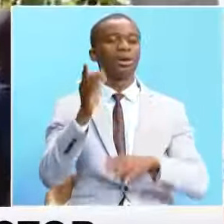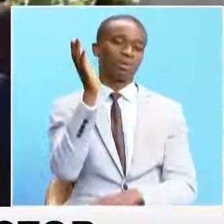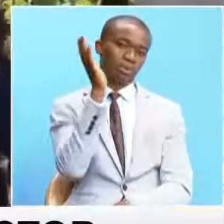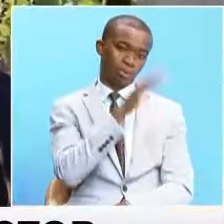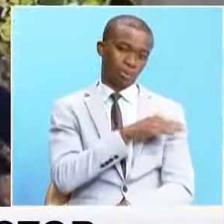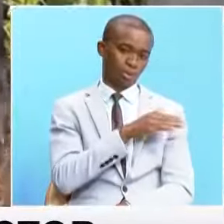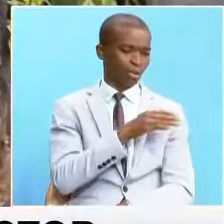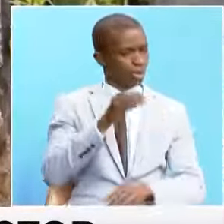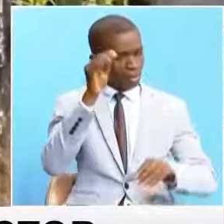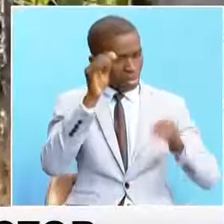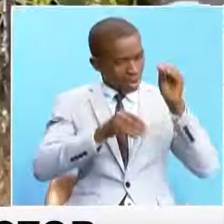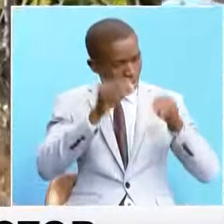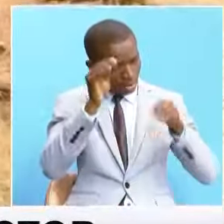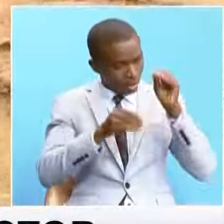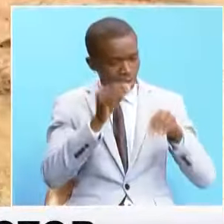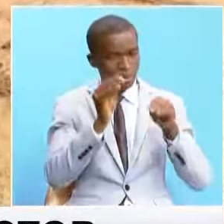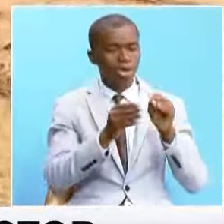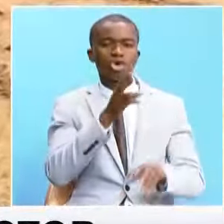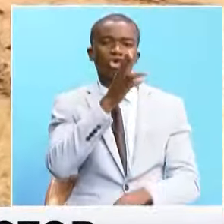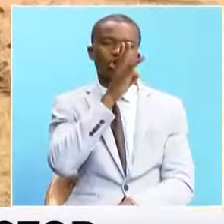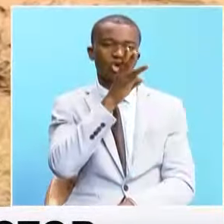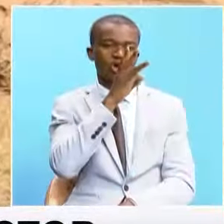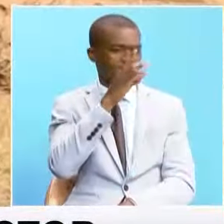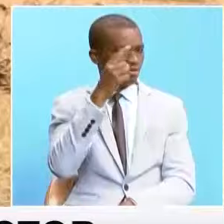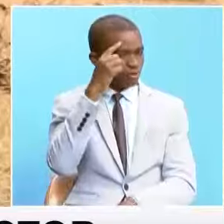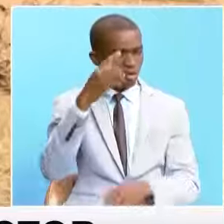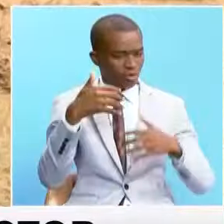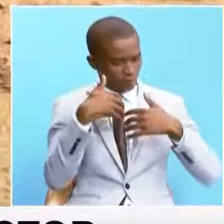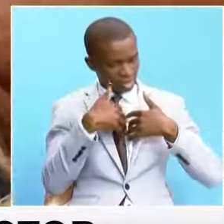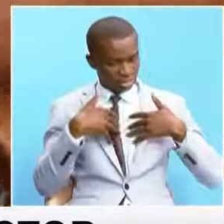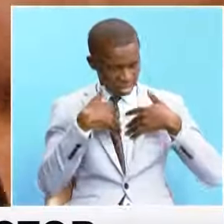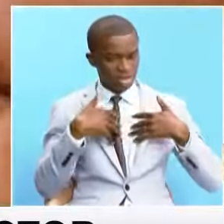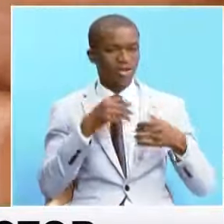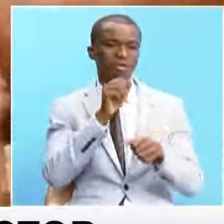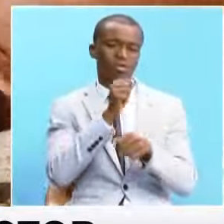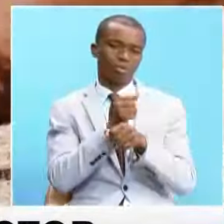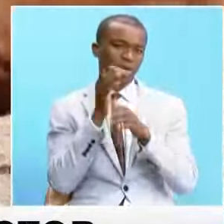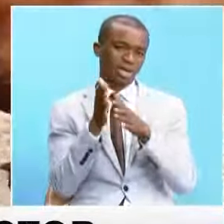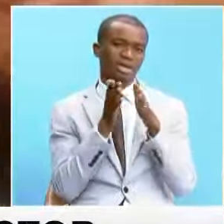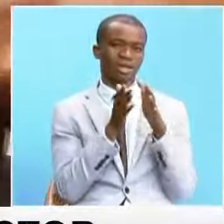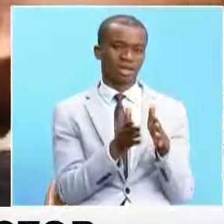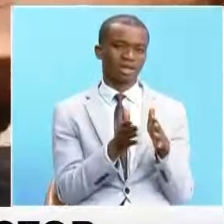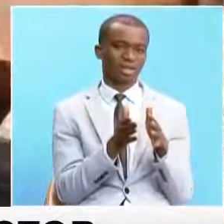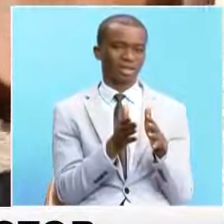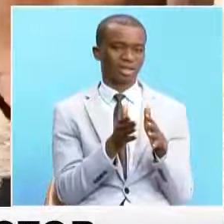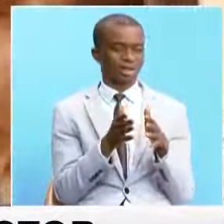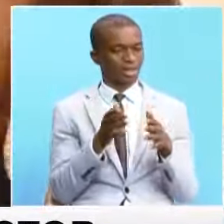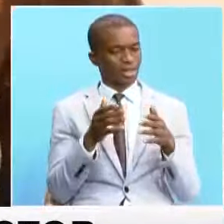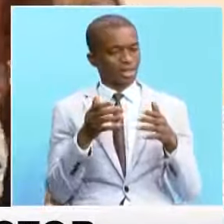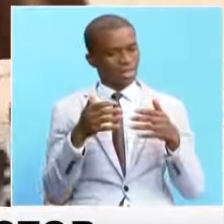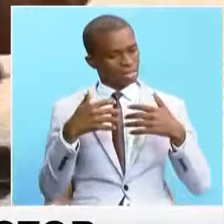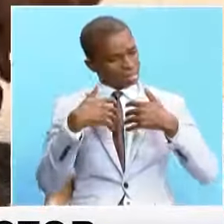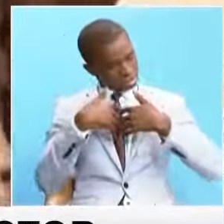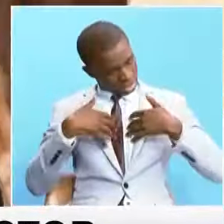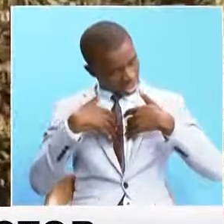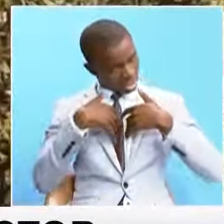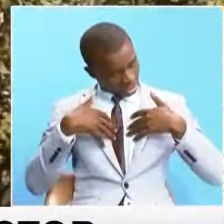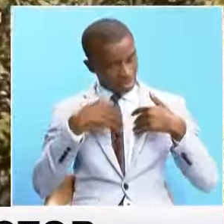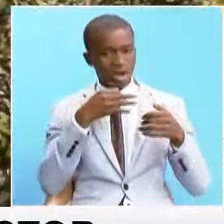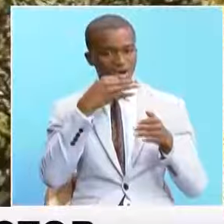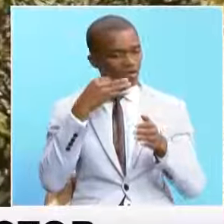veterinary department at this center deserted the site. Livestock farmers in the area are not pleased with